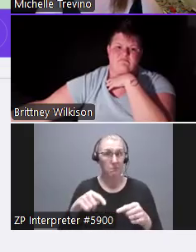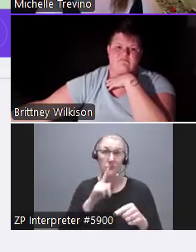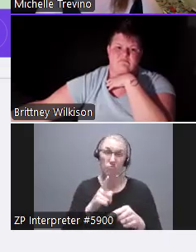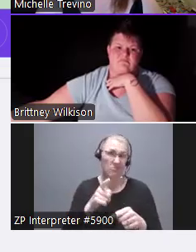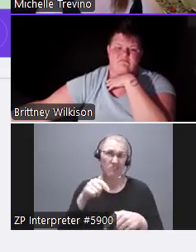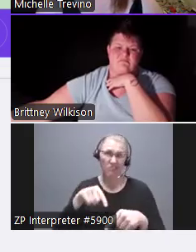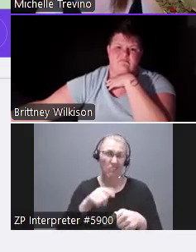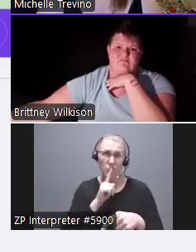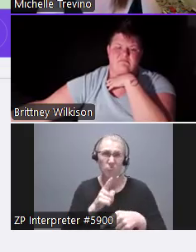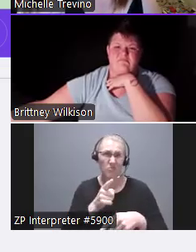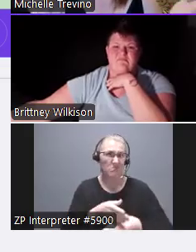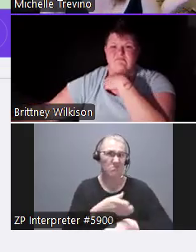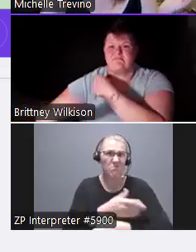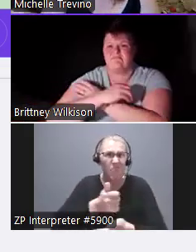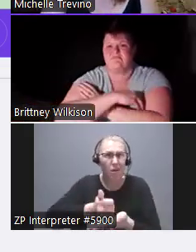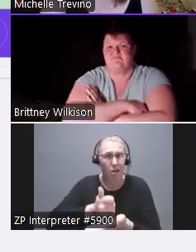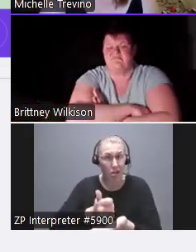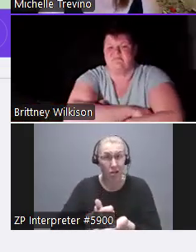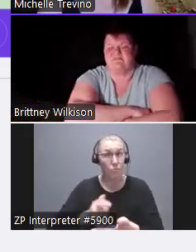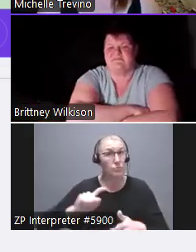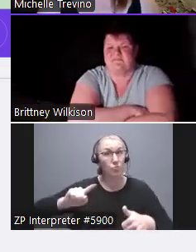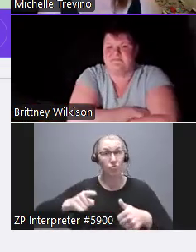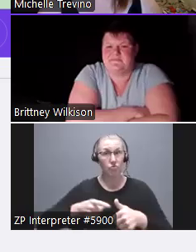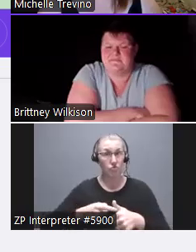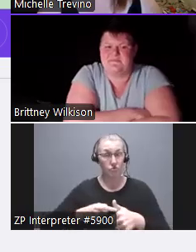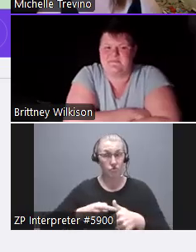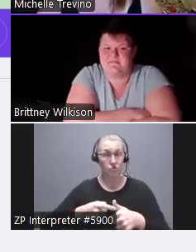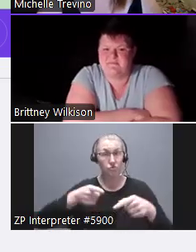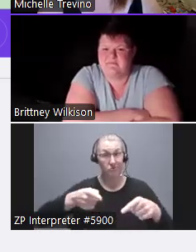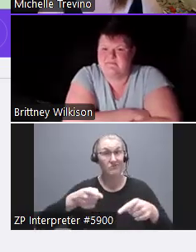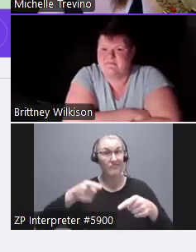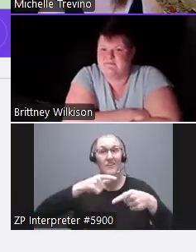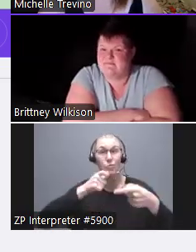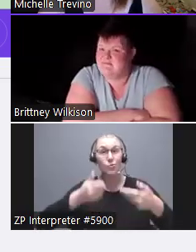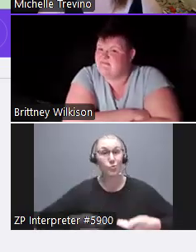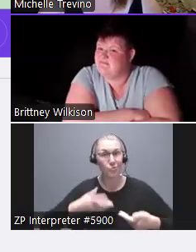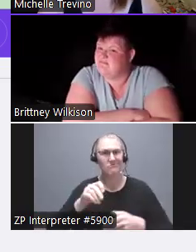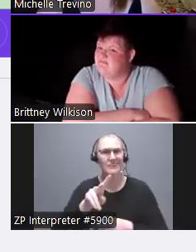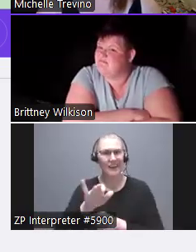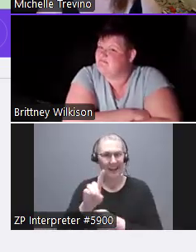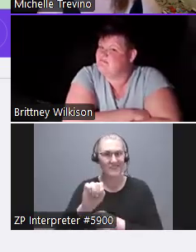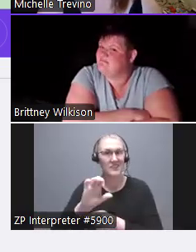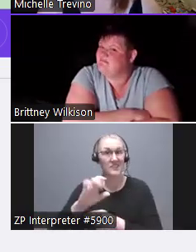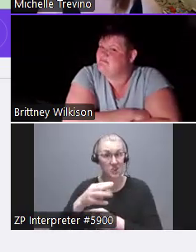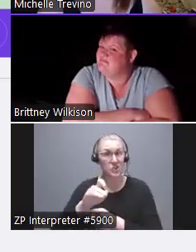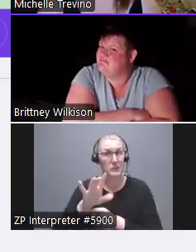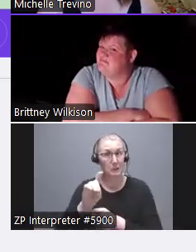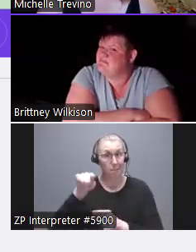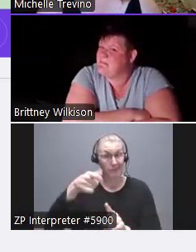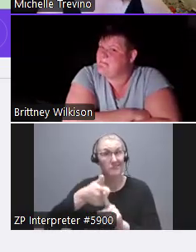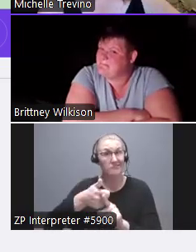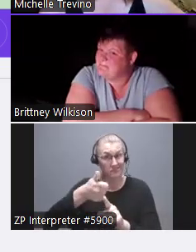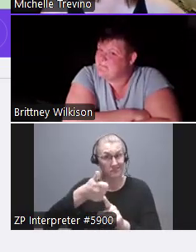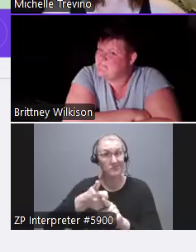Okay. So, first of all, this is David Schmidt. He is the CEO and inventor